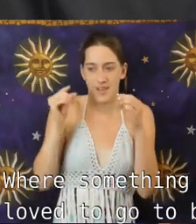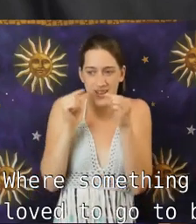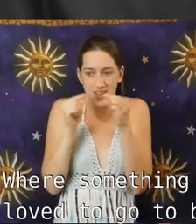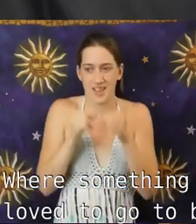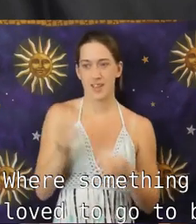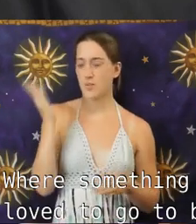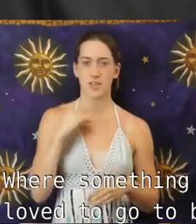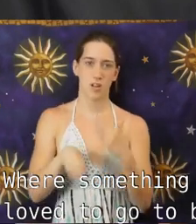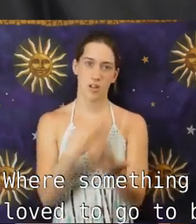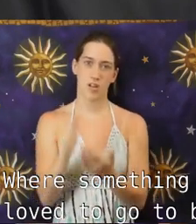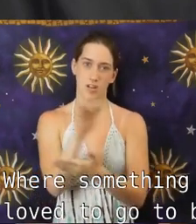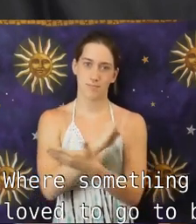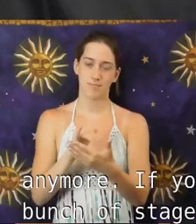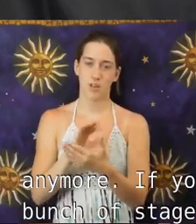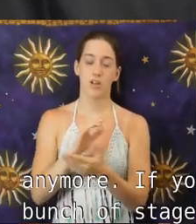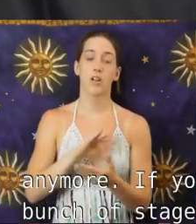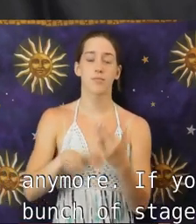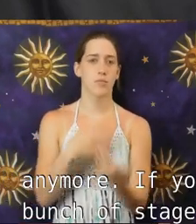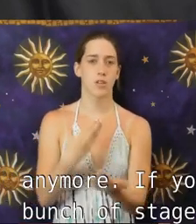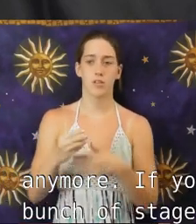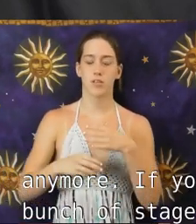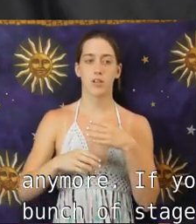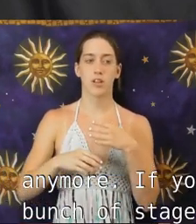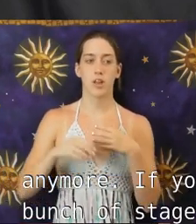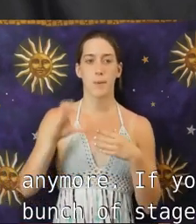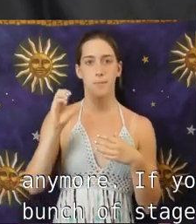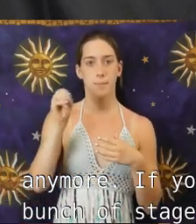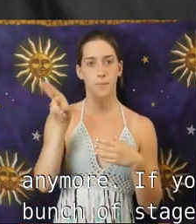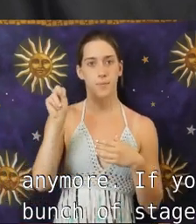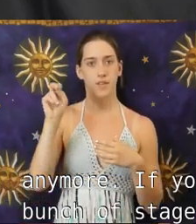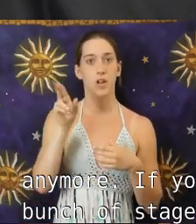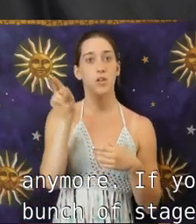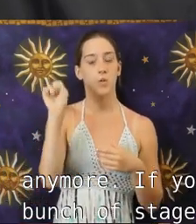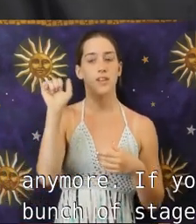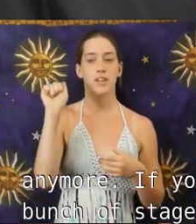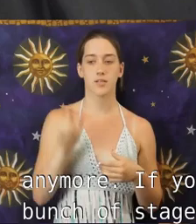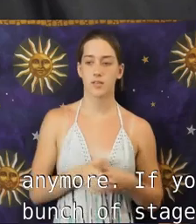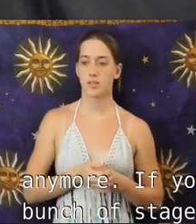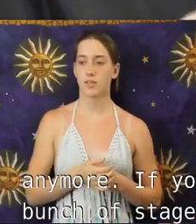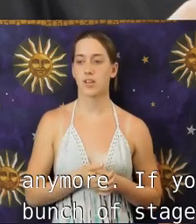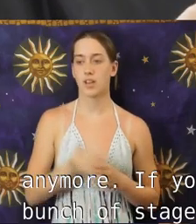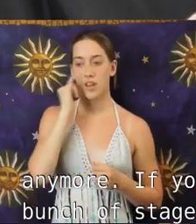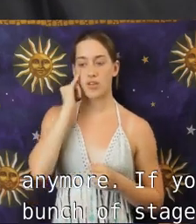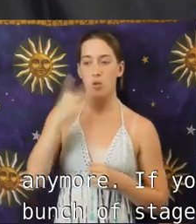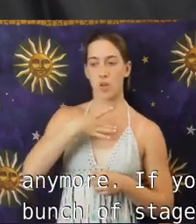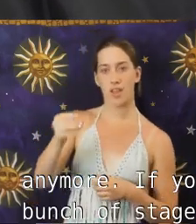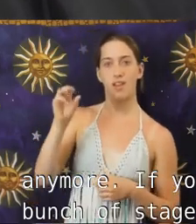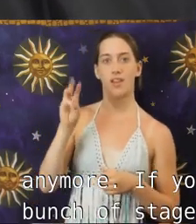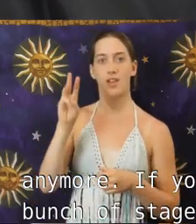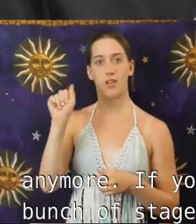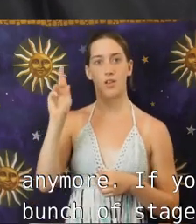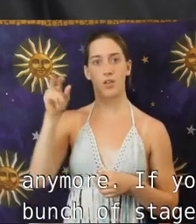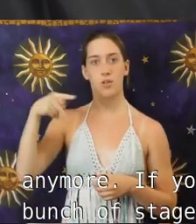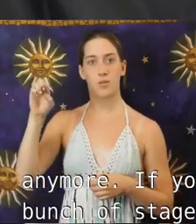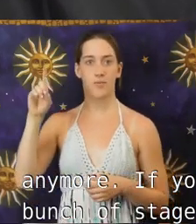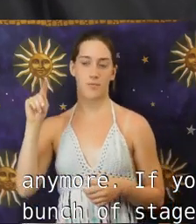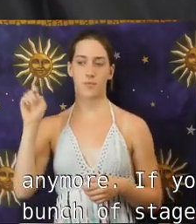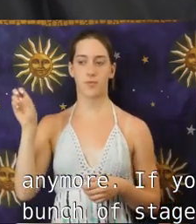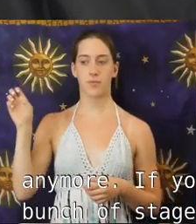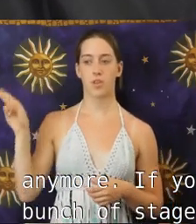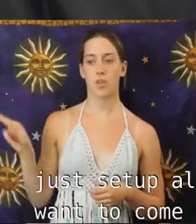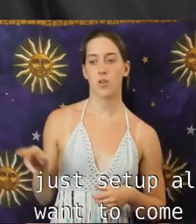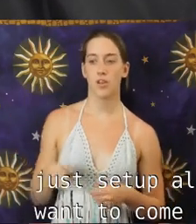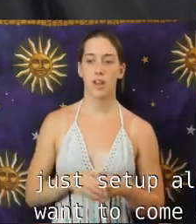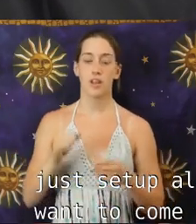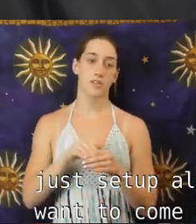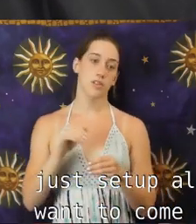downsized and wasn't cross-country anymore. If you're familiar with Warped Tour, they had a bunch of stages. I think it was something like 10 or